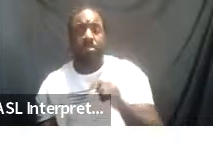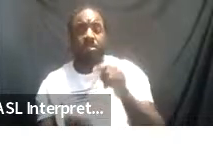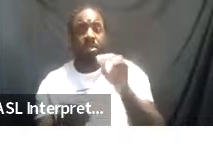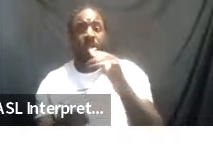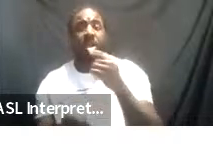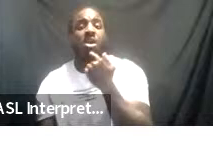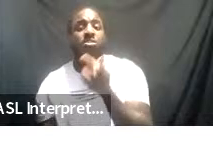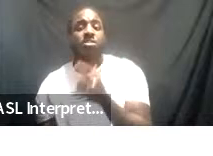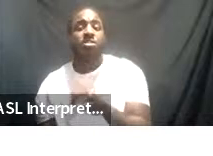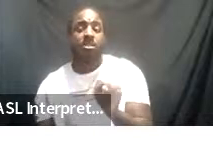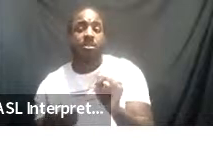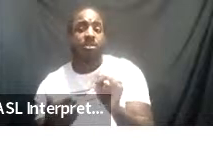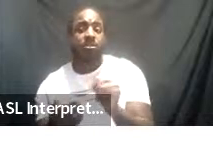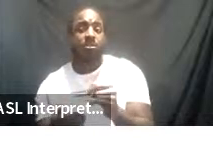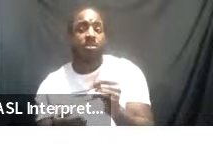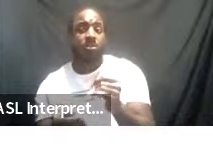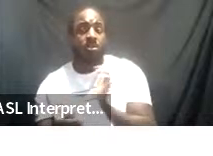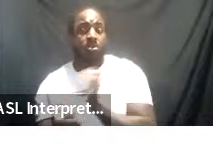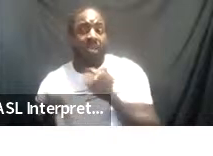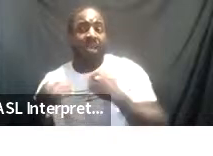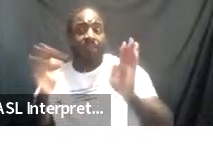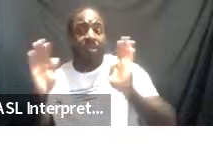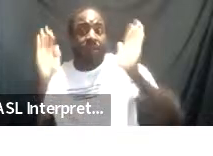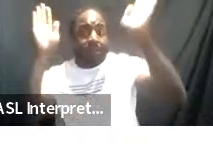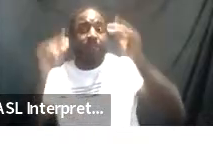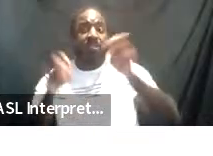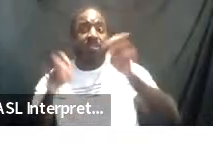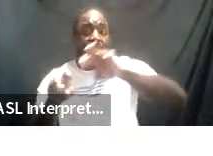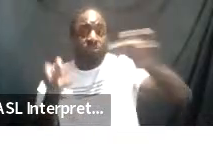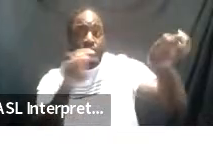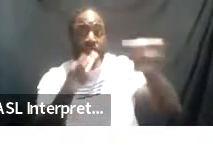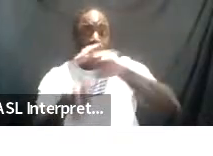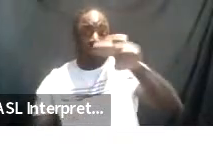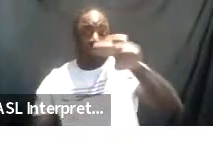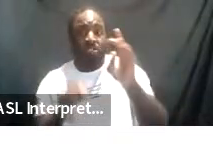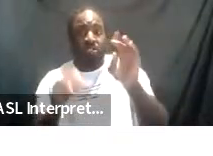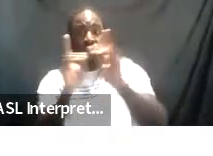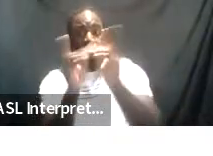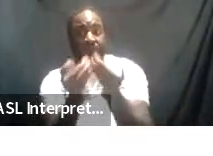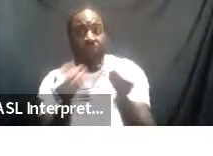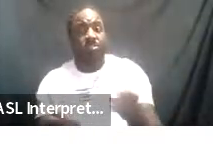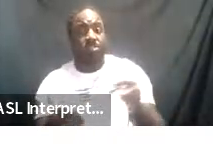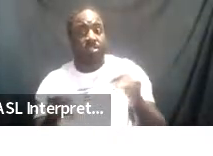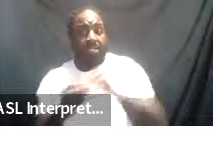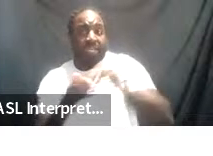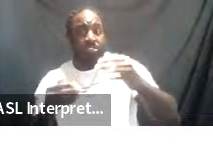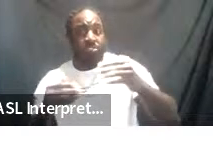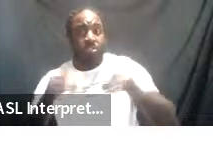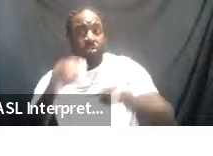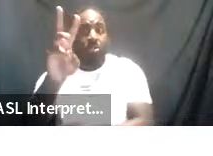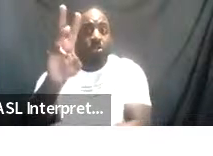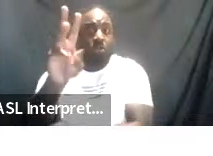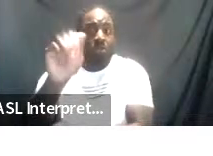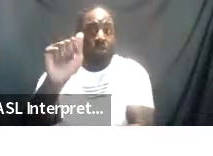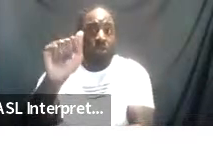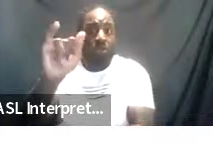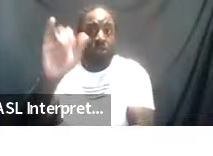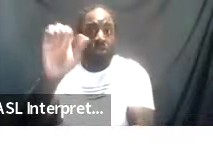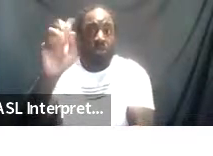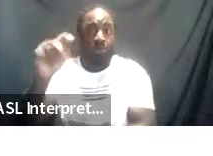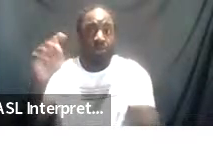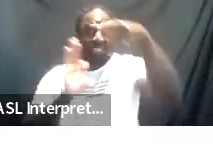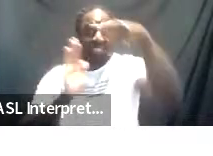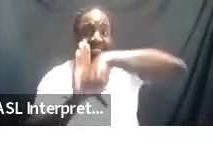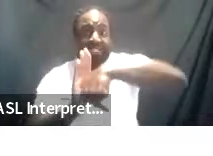our amazing transportation division here is sort of like waist deep in analysis of how